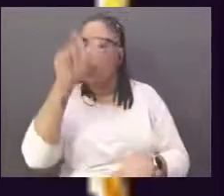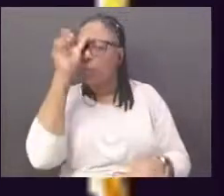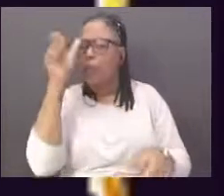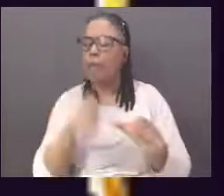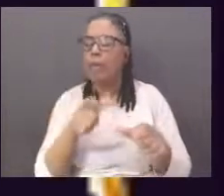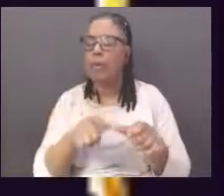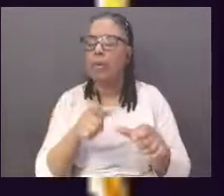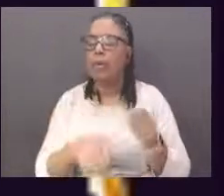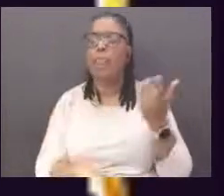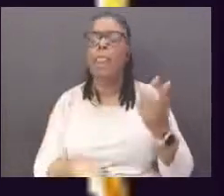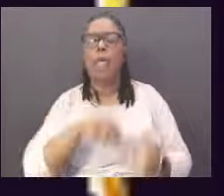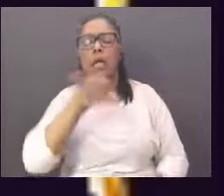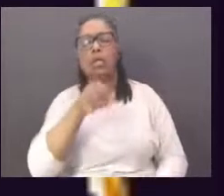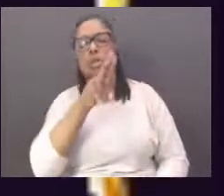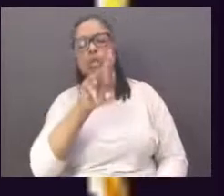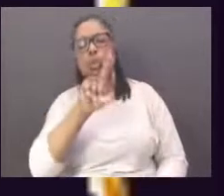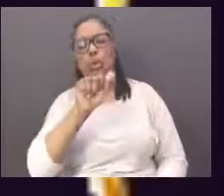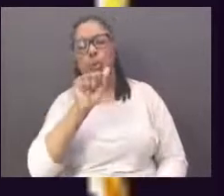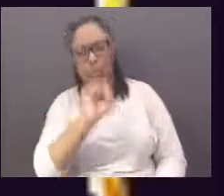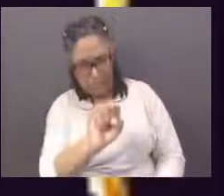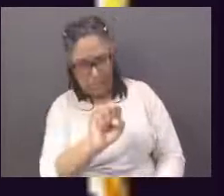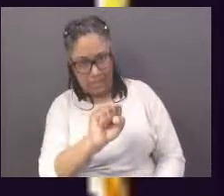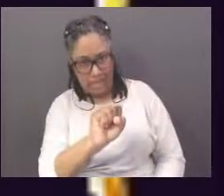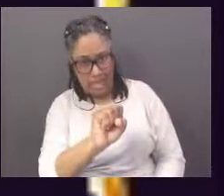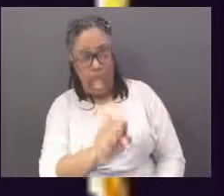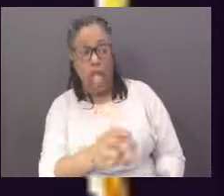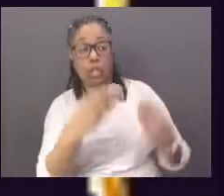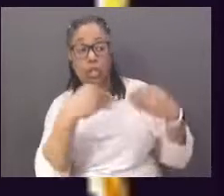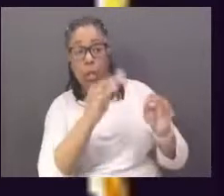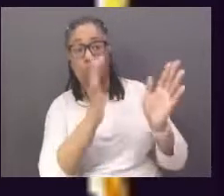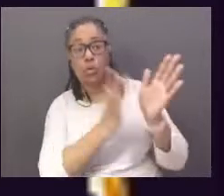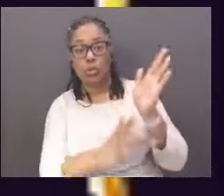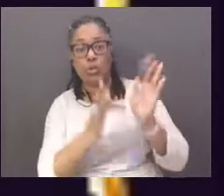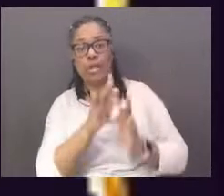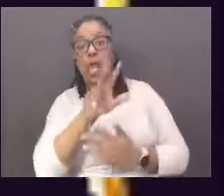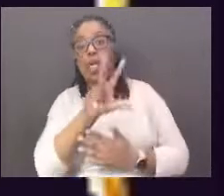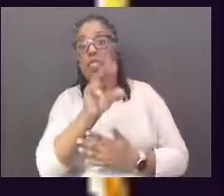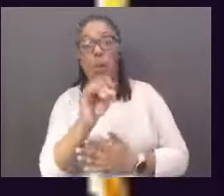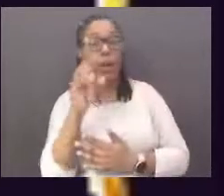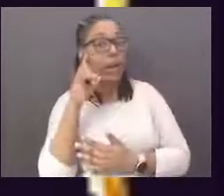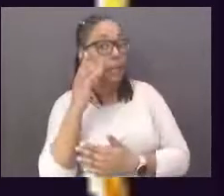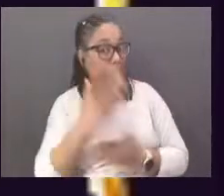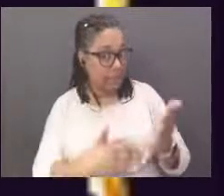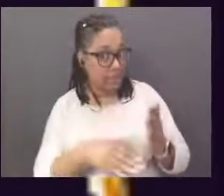day, 50,000 pieces of silver was worth about $1 million.